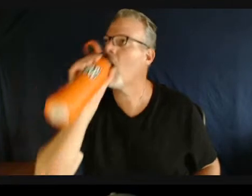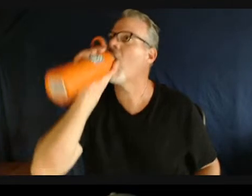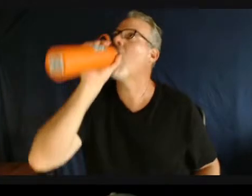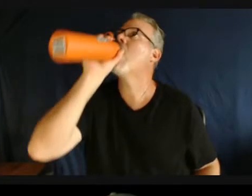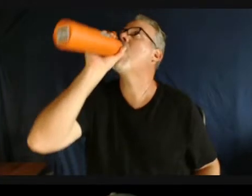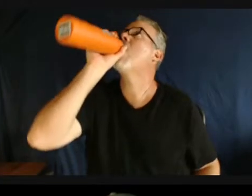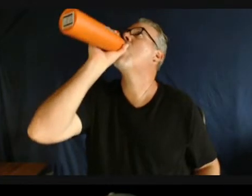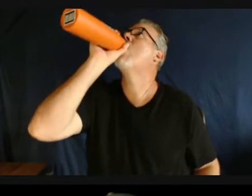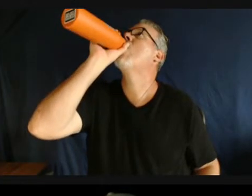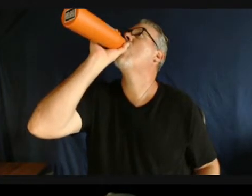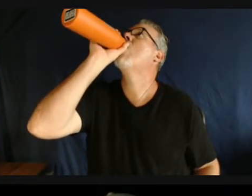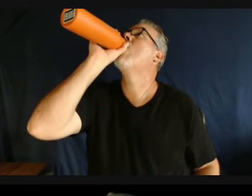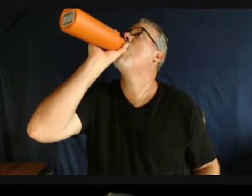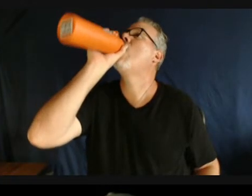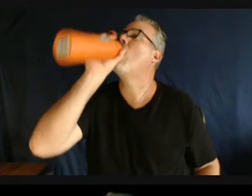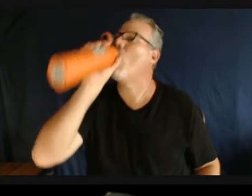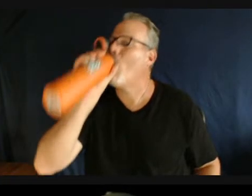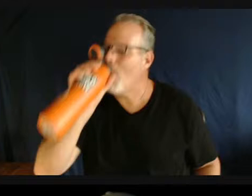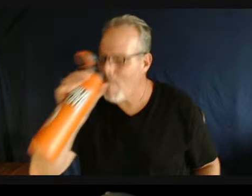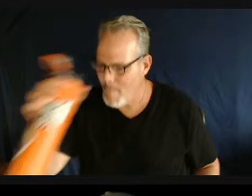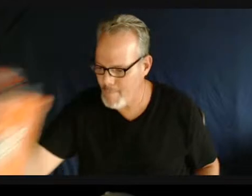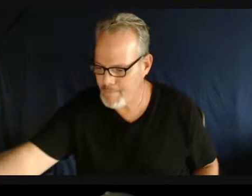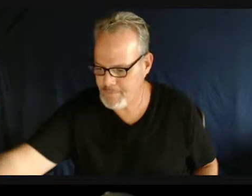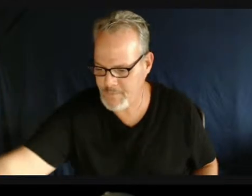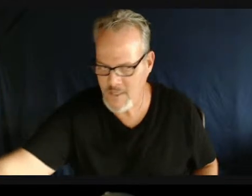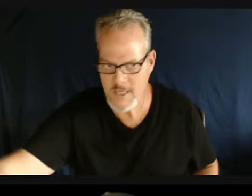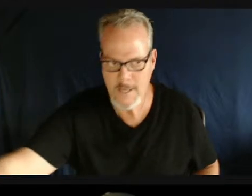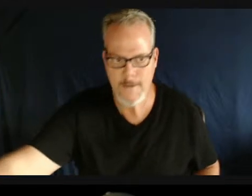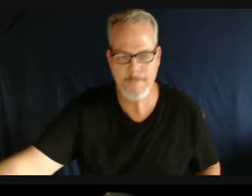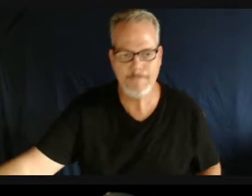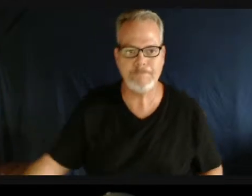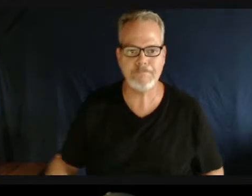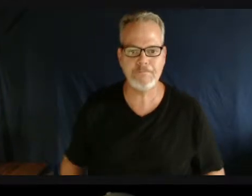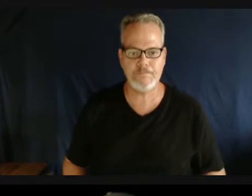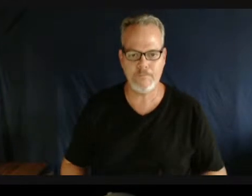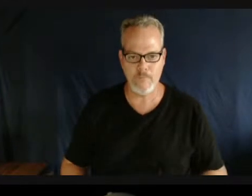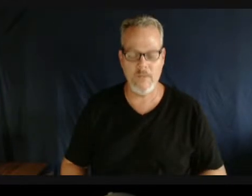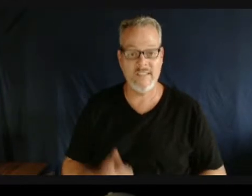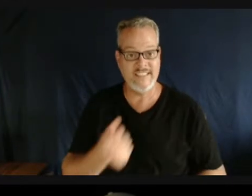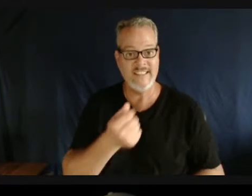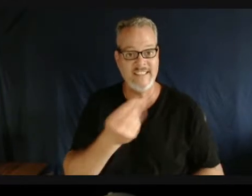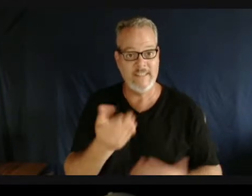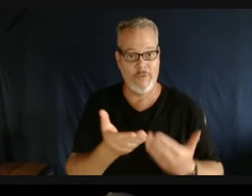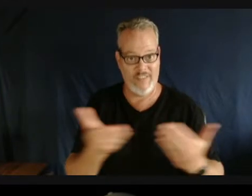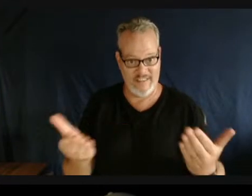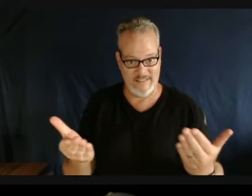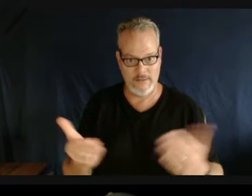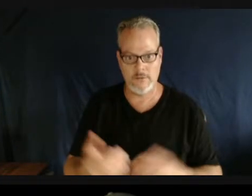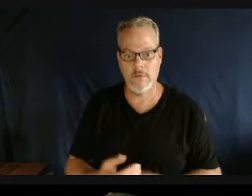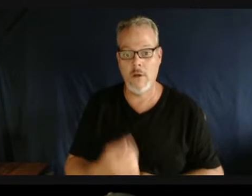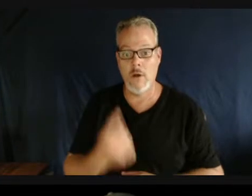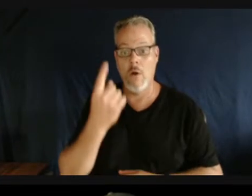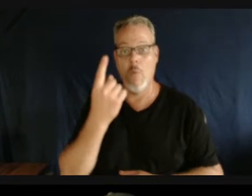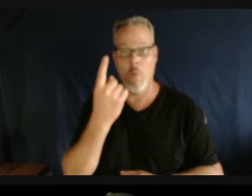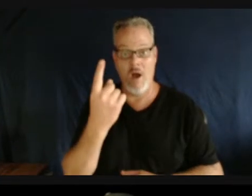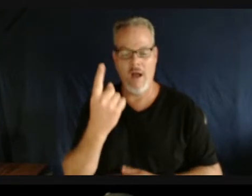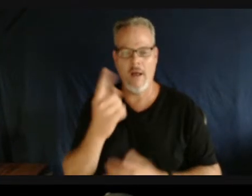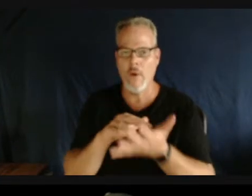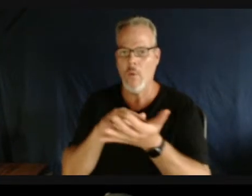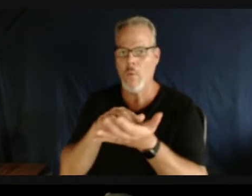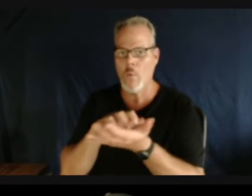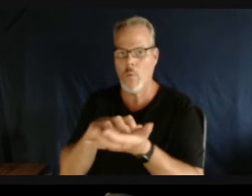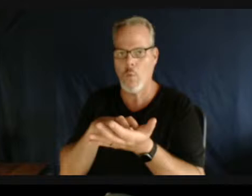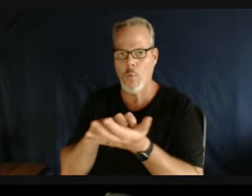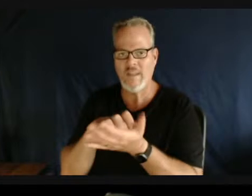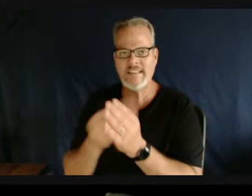When I note several benchmarks, right? 1, weak spattering. 2, they